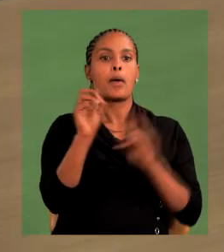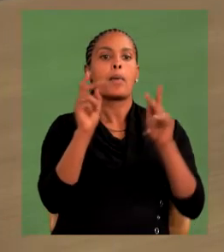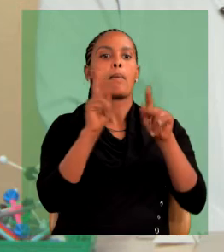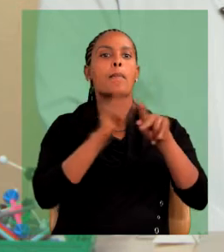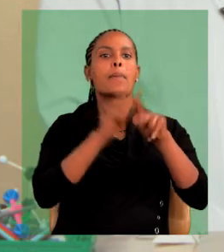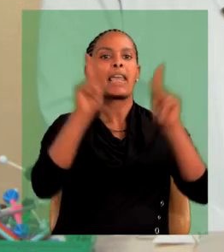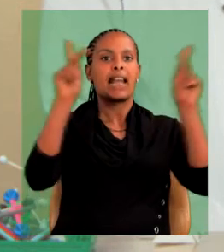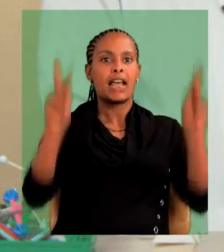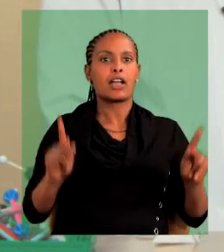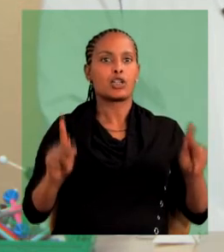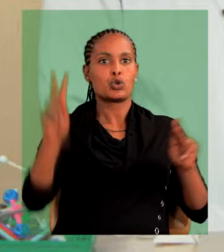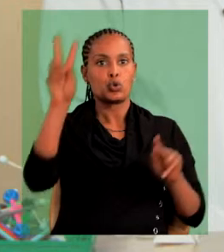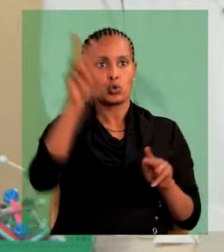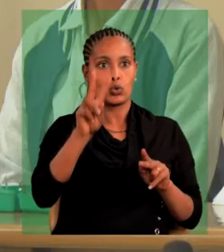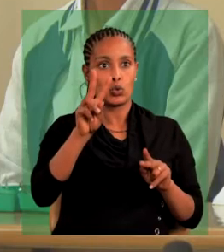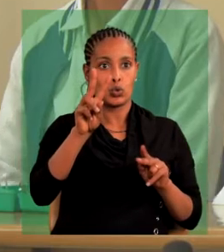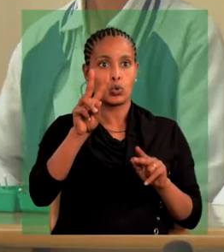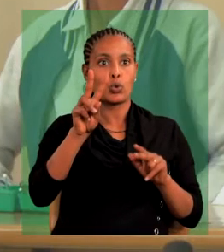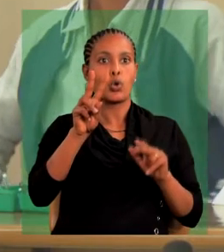period 2.